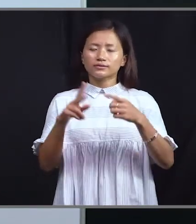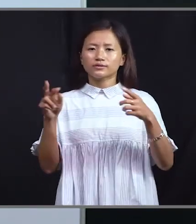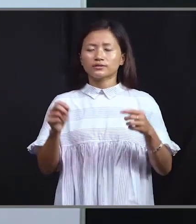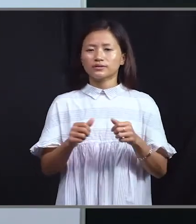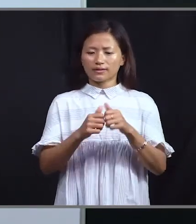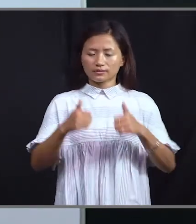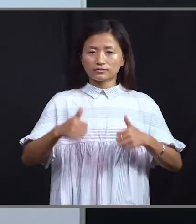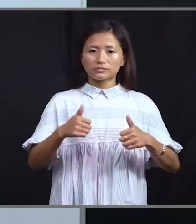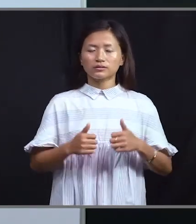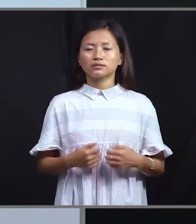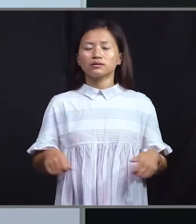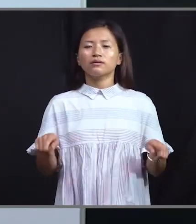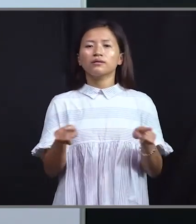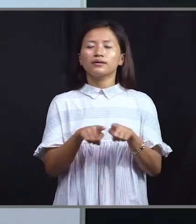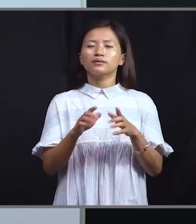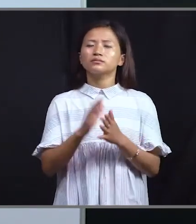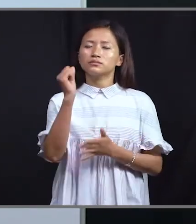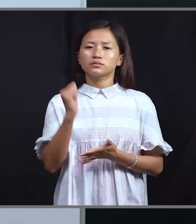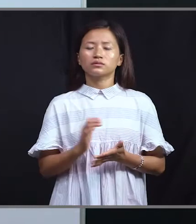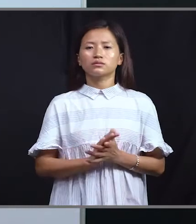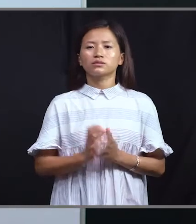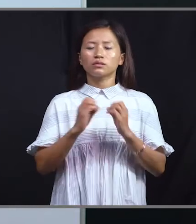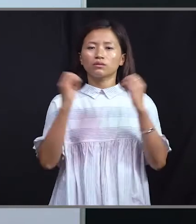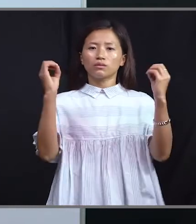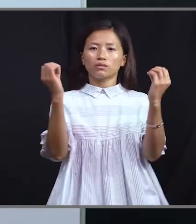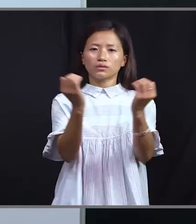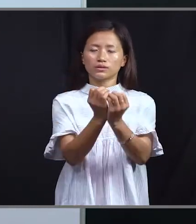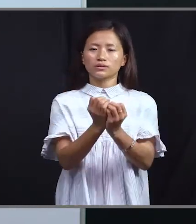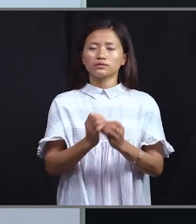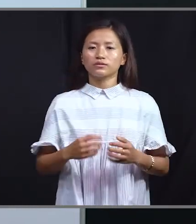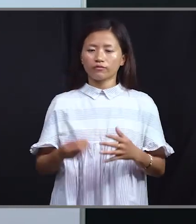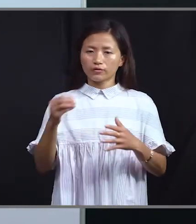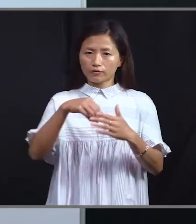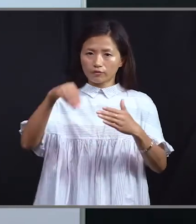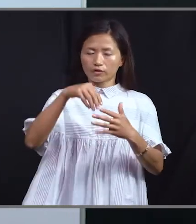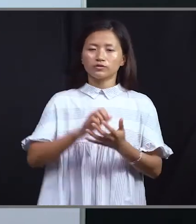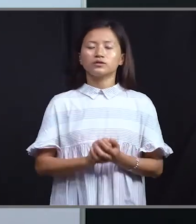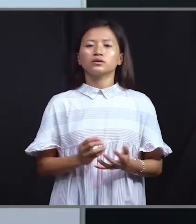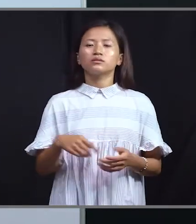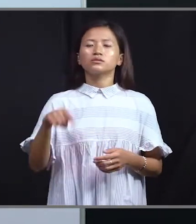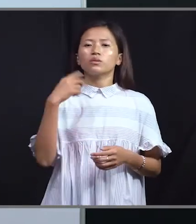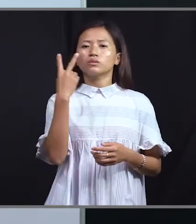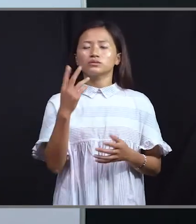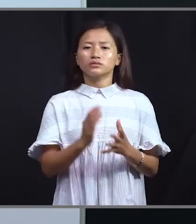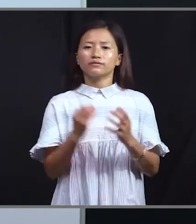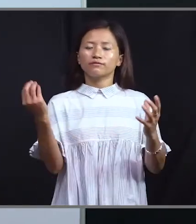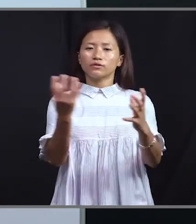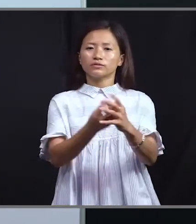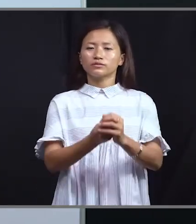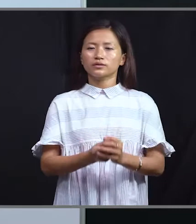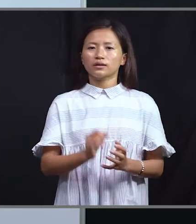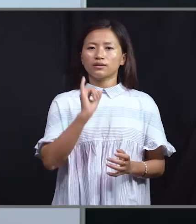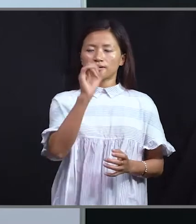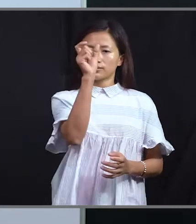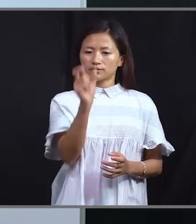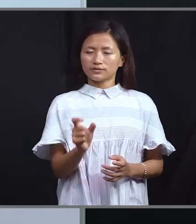same. Okay, so organizing involve, the first one is what? It involves